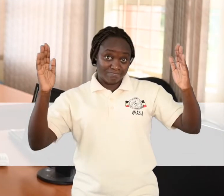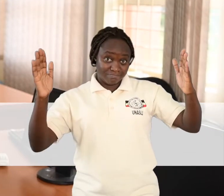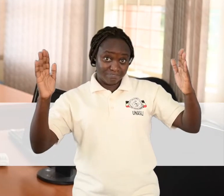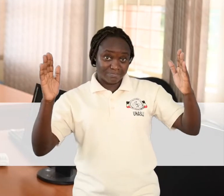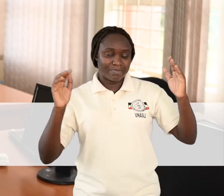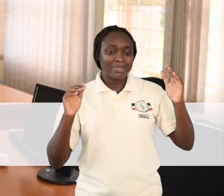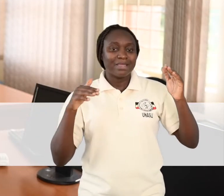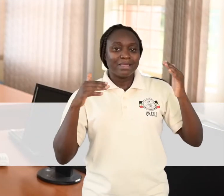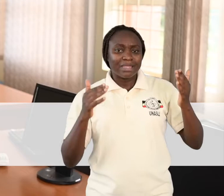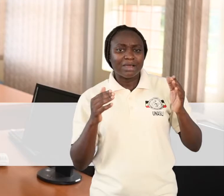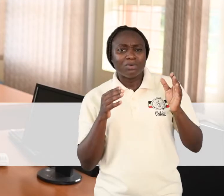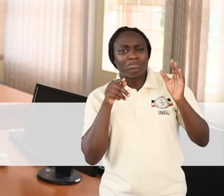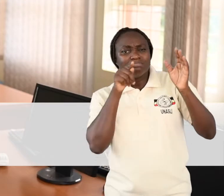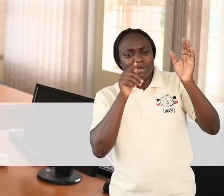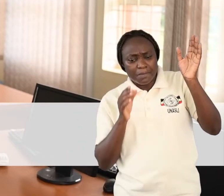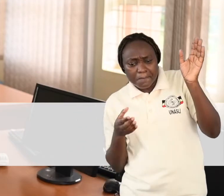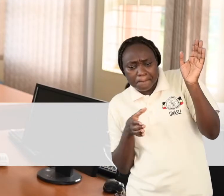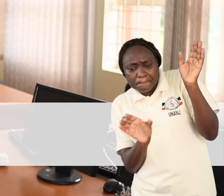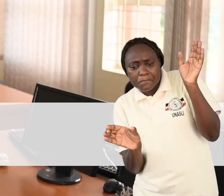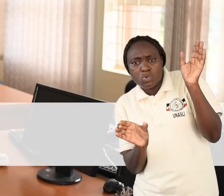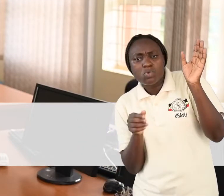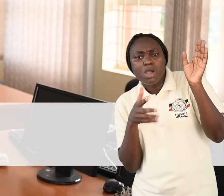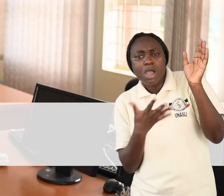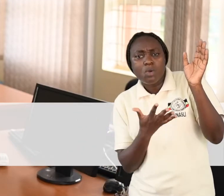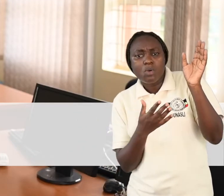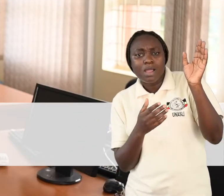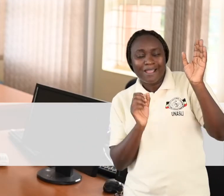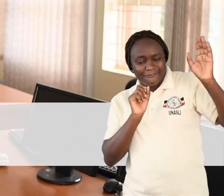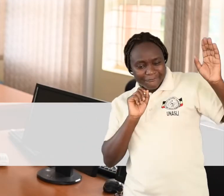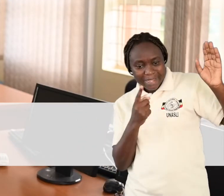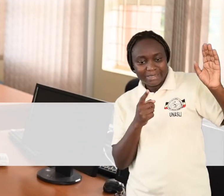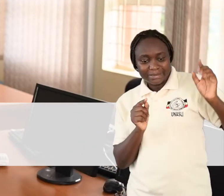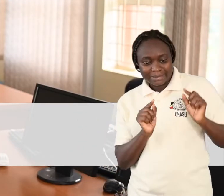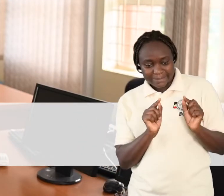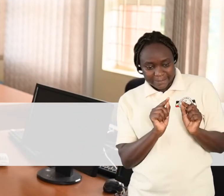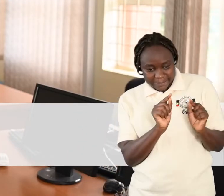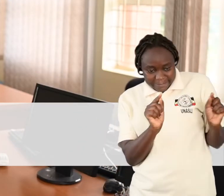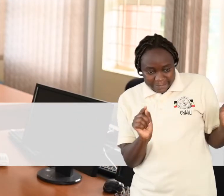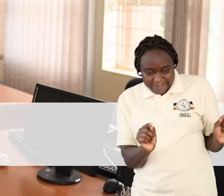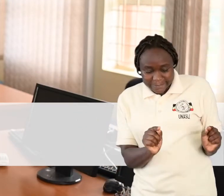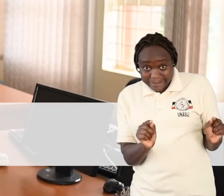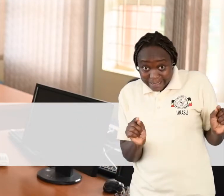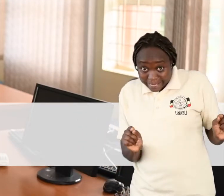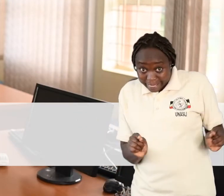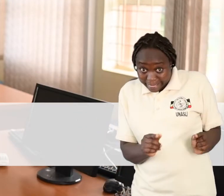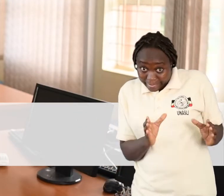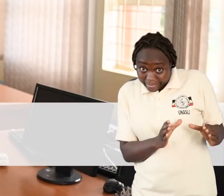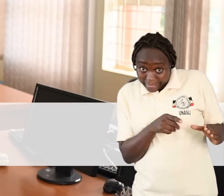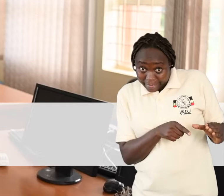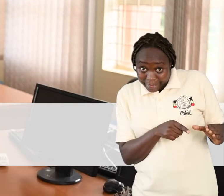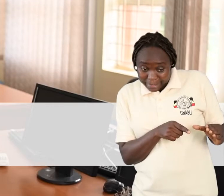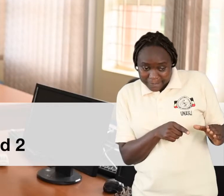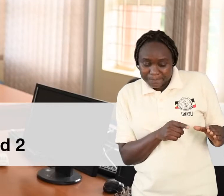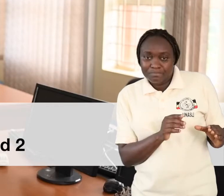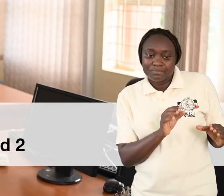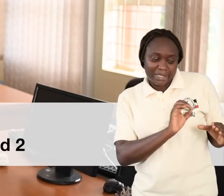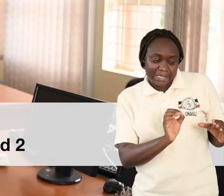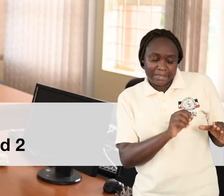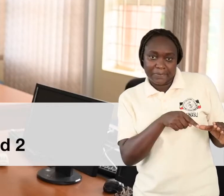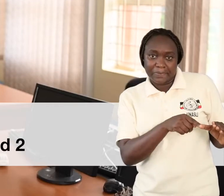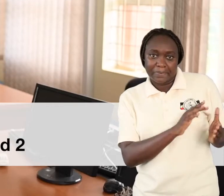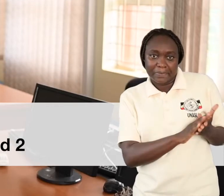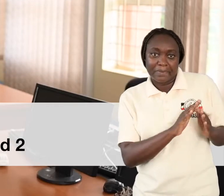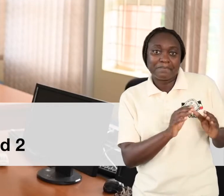when we are forming subsets, the first subset of set A will be the empty